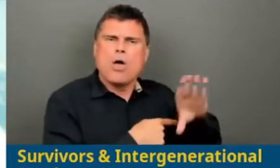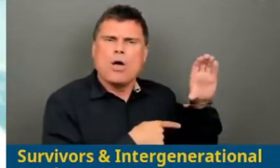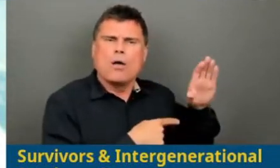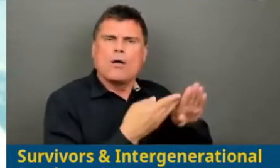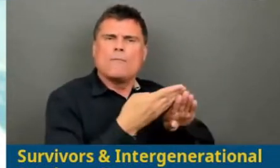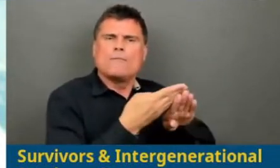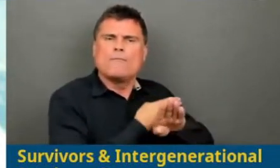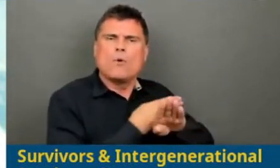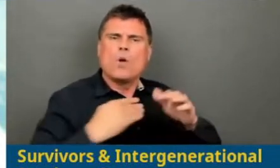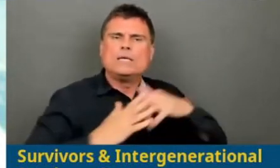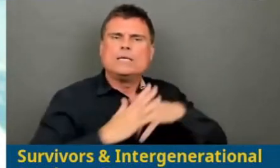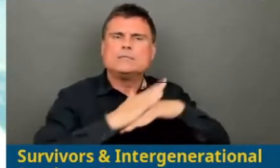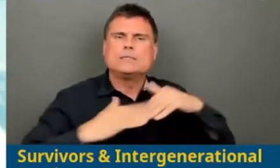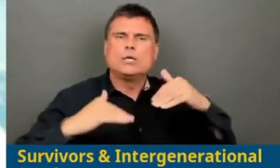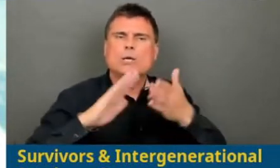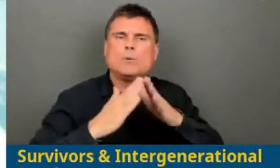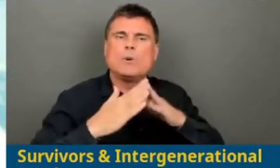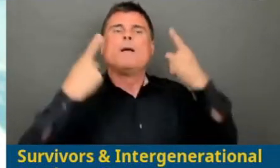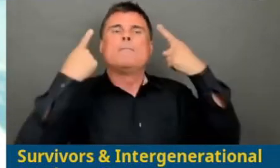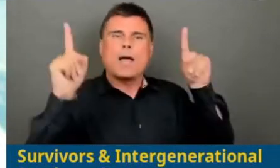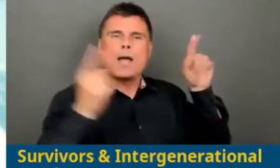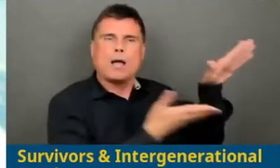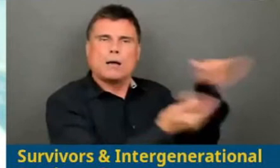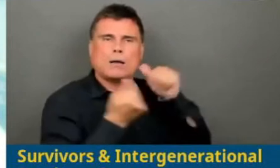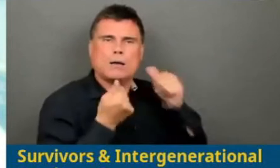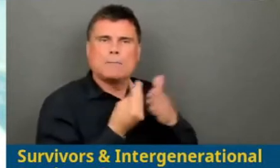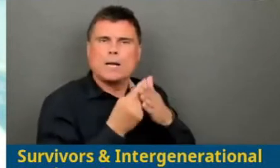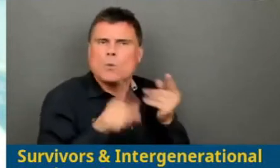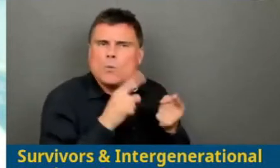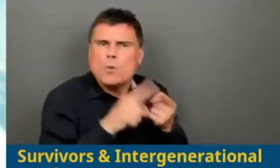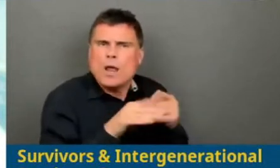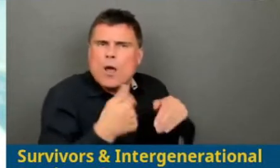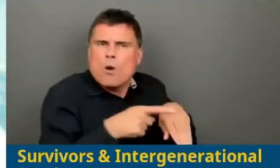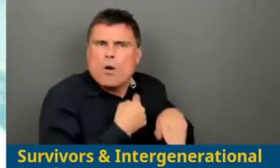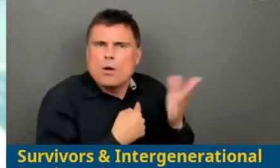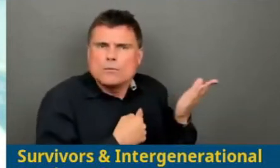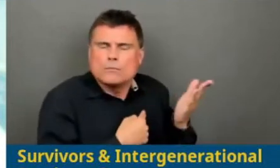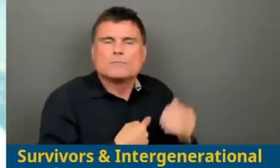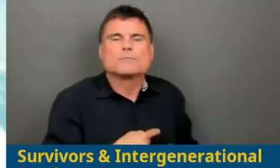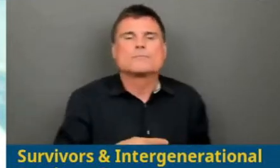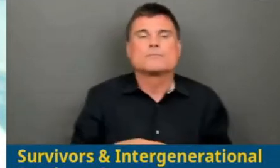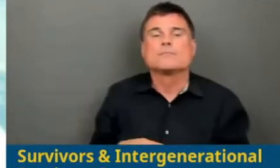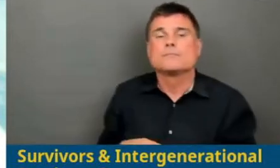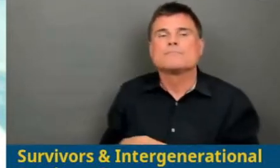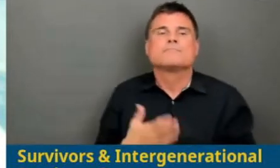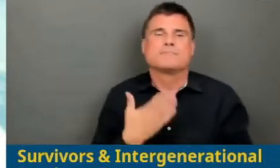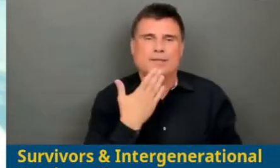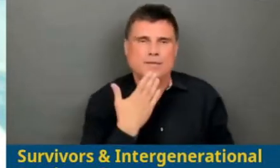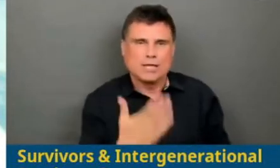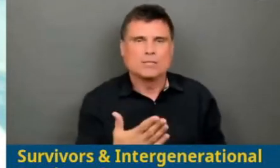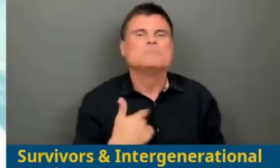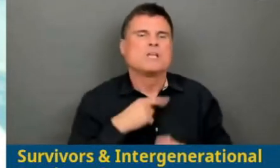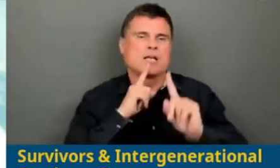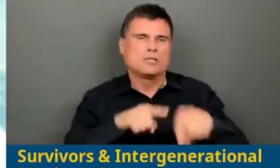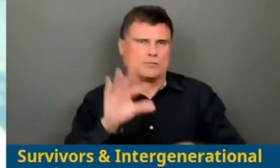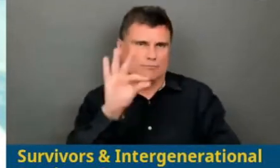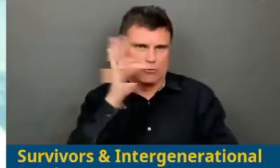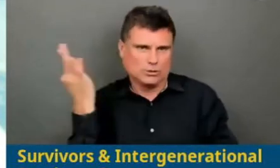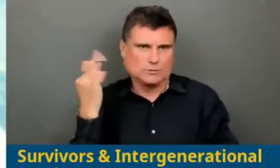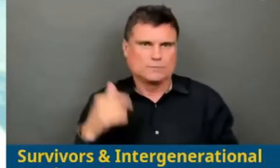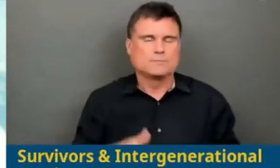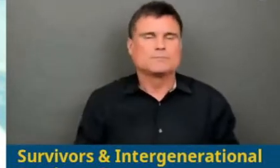have the fund? Merci. Alors, en français, il y aura un fonds qui est établi il